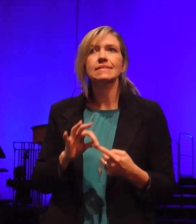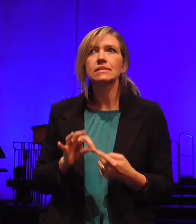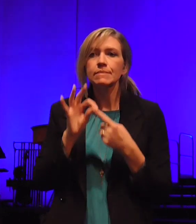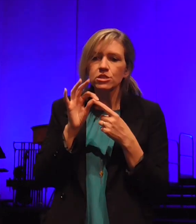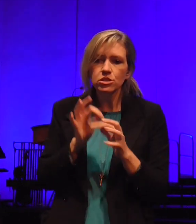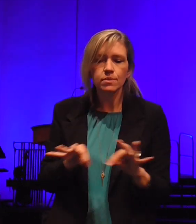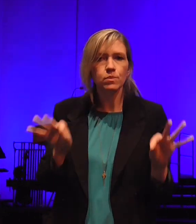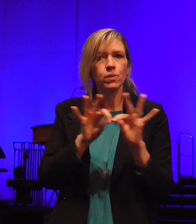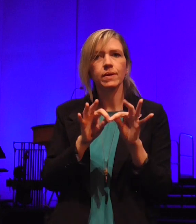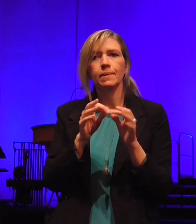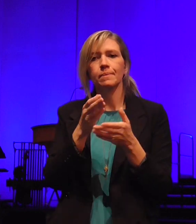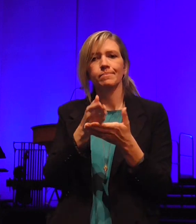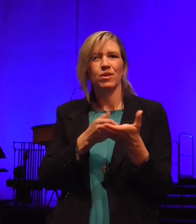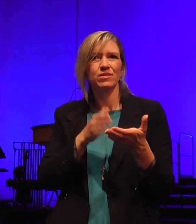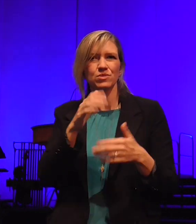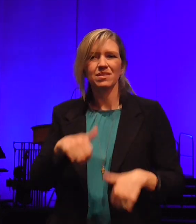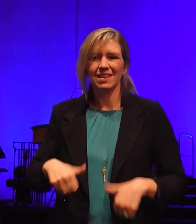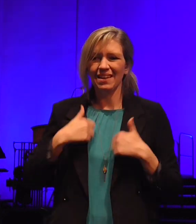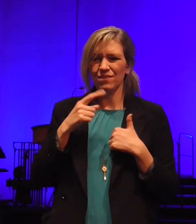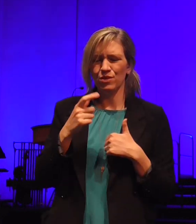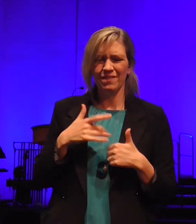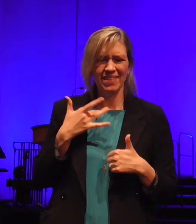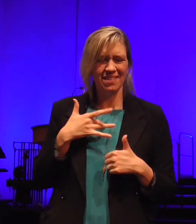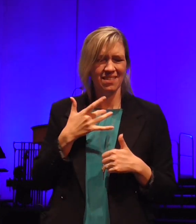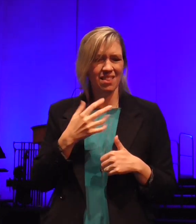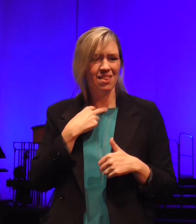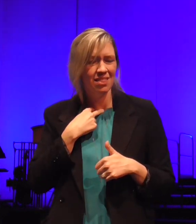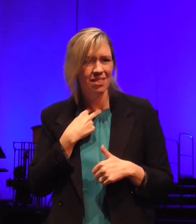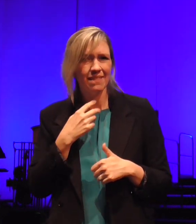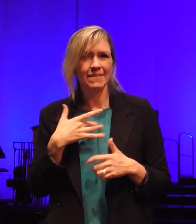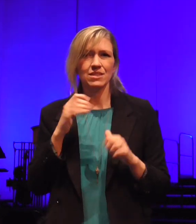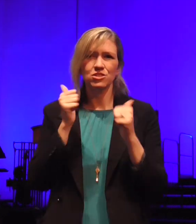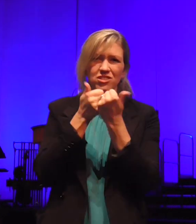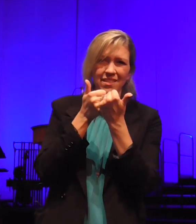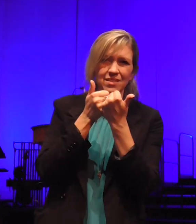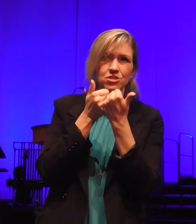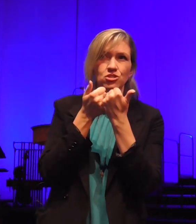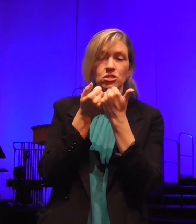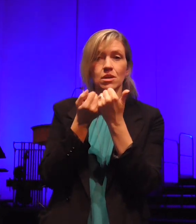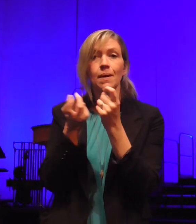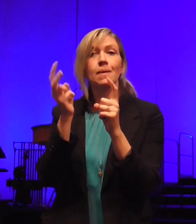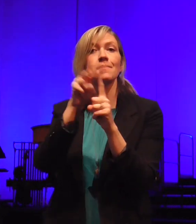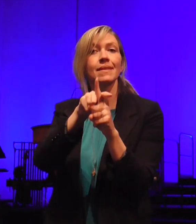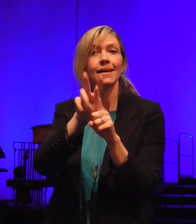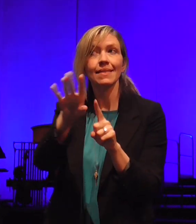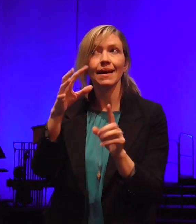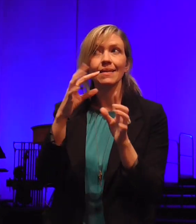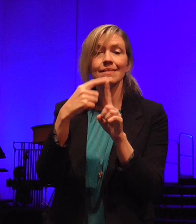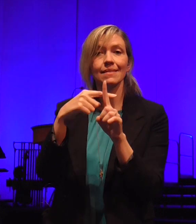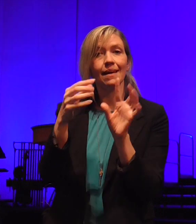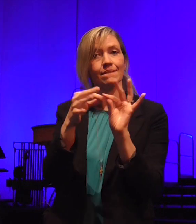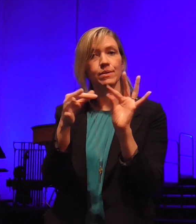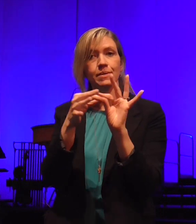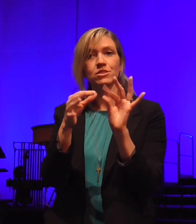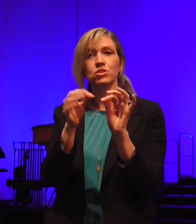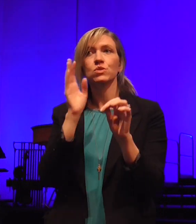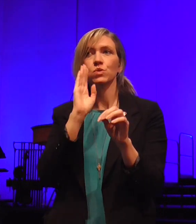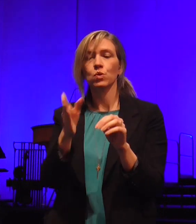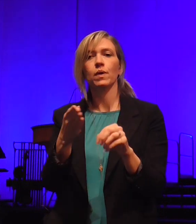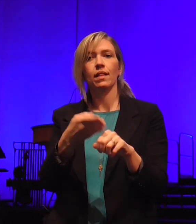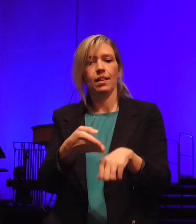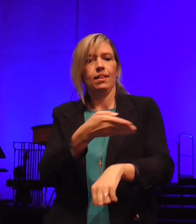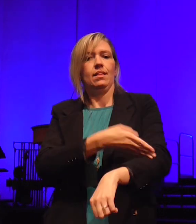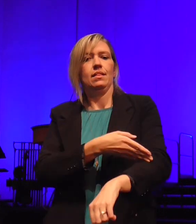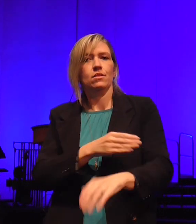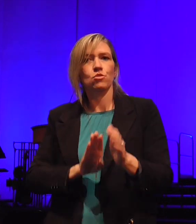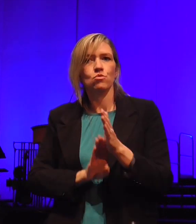Especially in those places where you may feel stuck or challenged. Apply your affirmation and you will grow into who you are